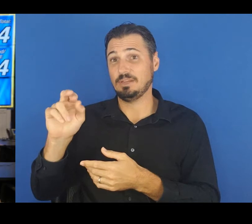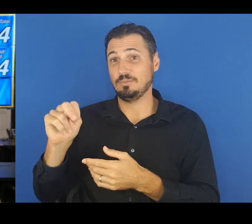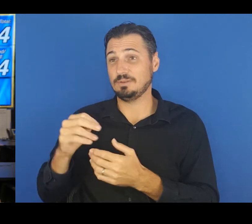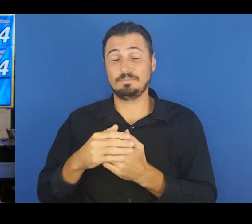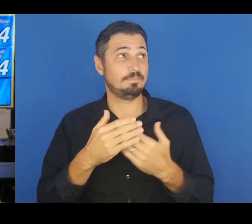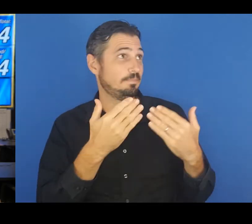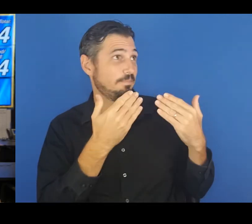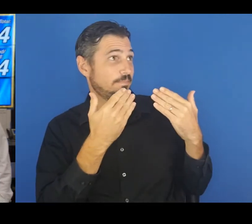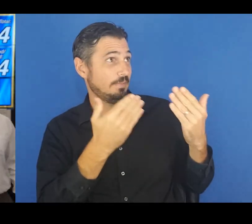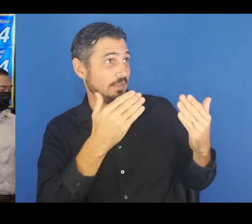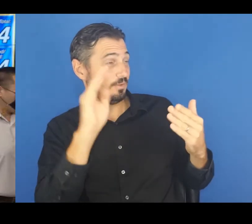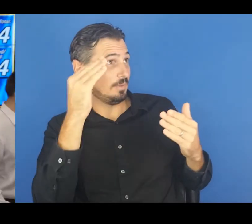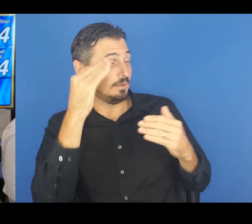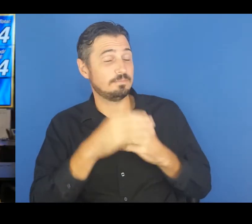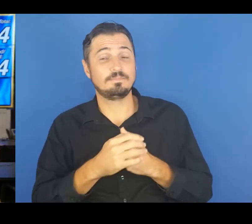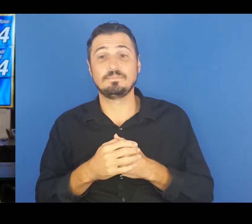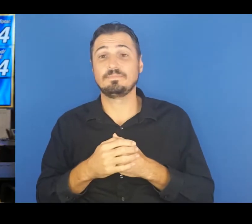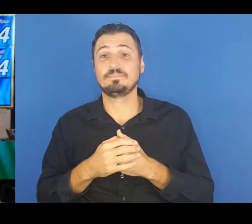Thank you very much, Mayor.